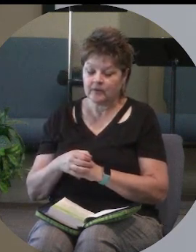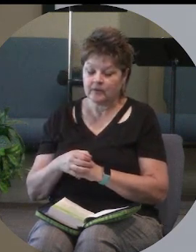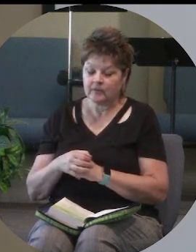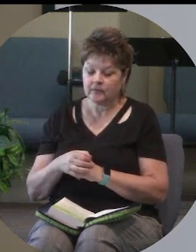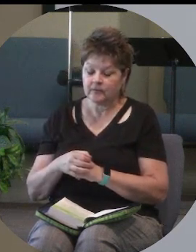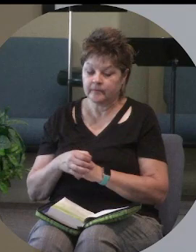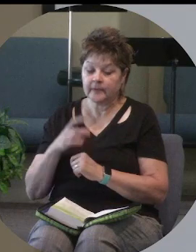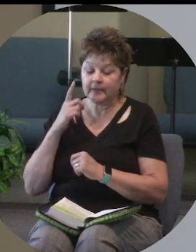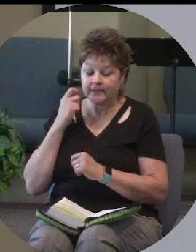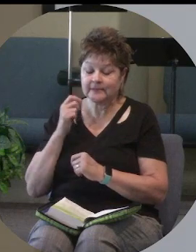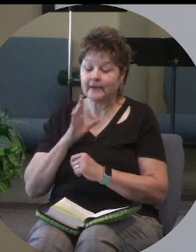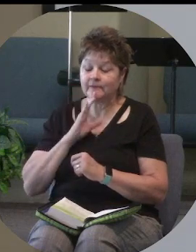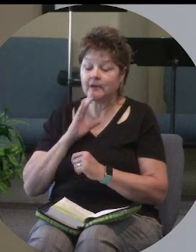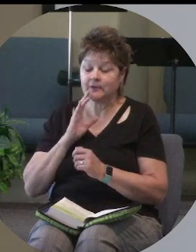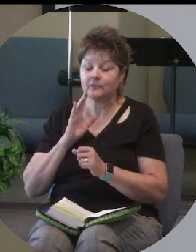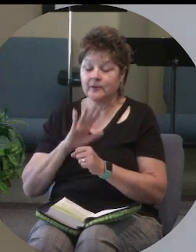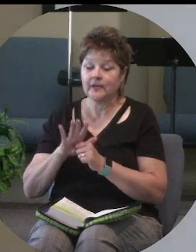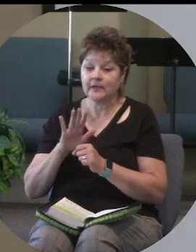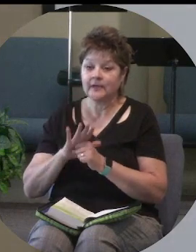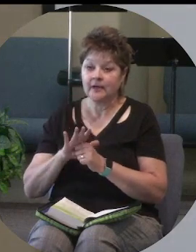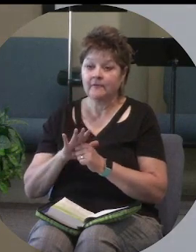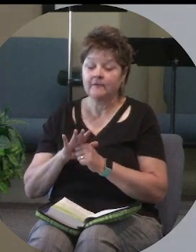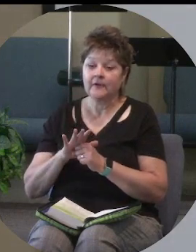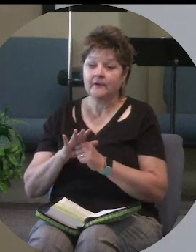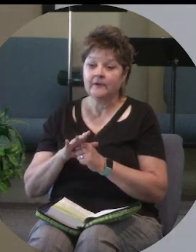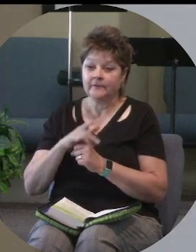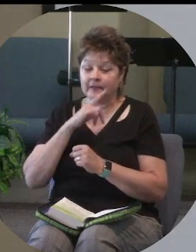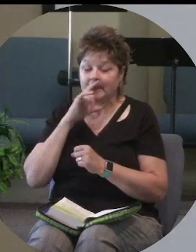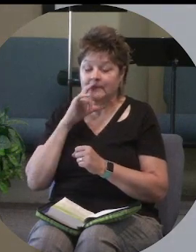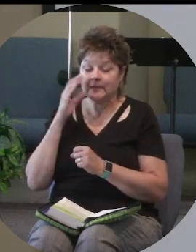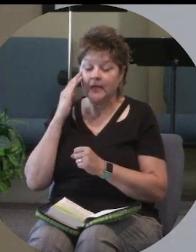because I've talked enough of my kids I kind of know who the church goers are